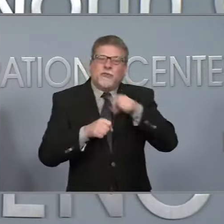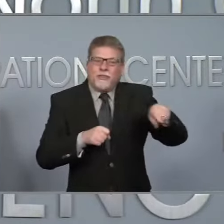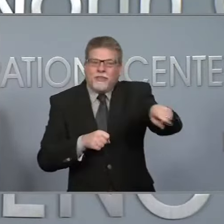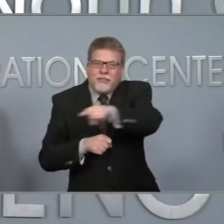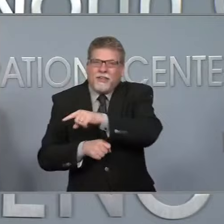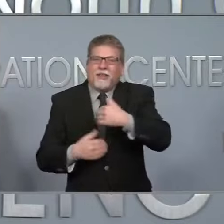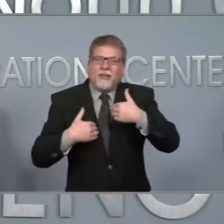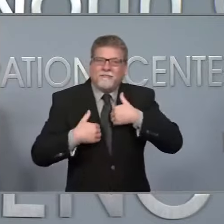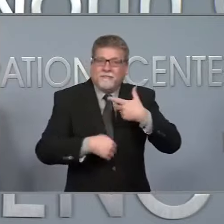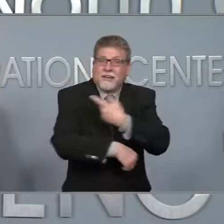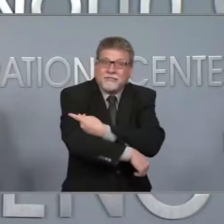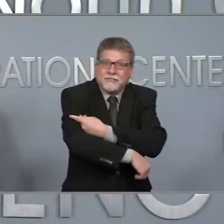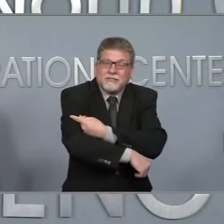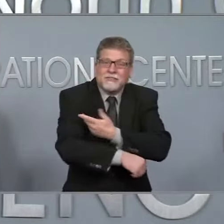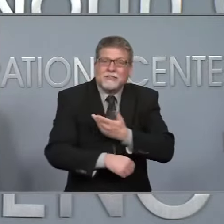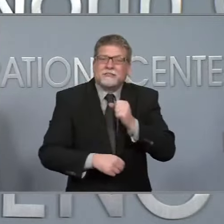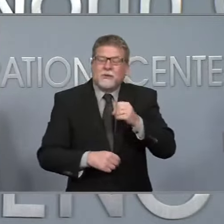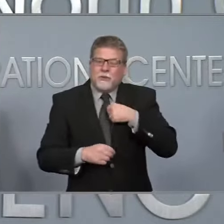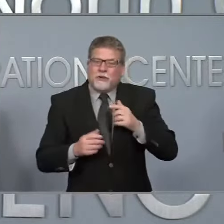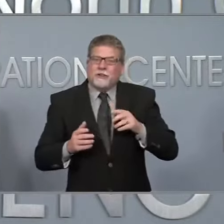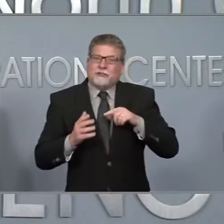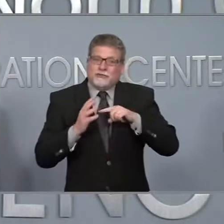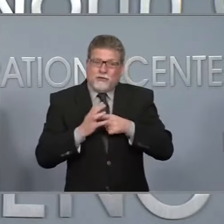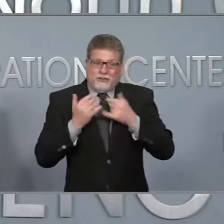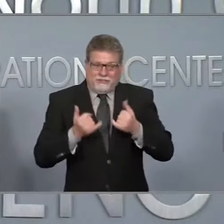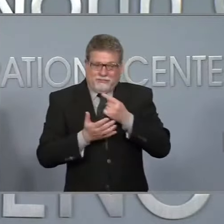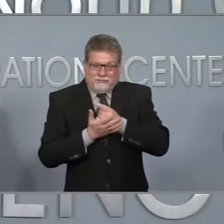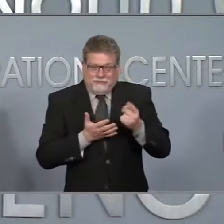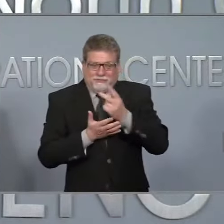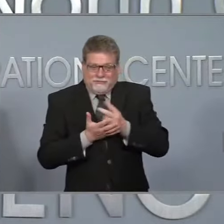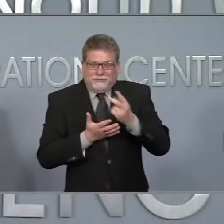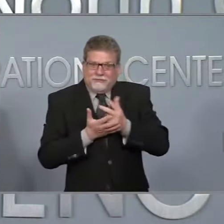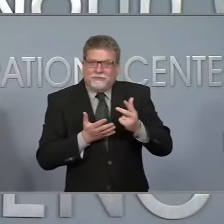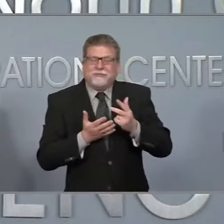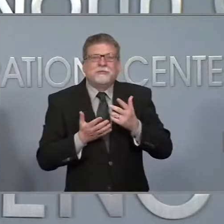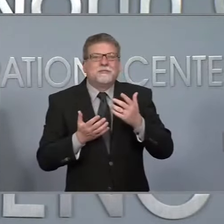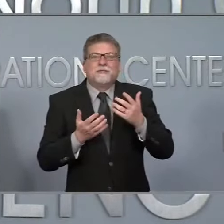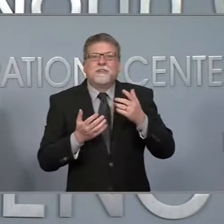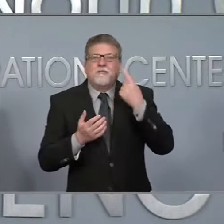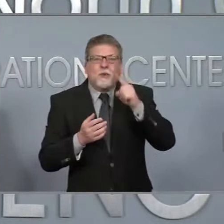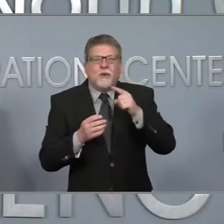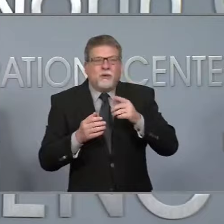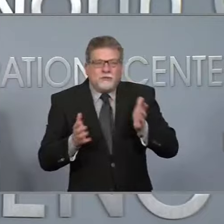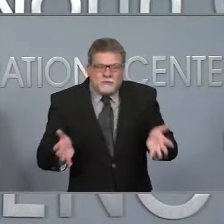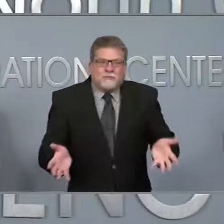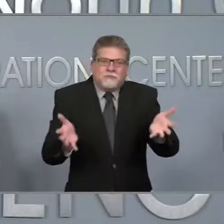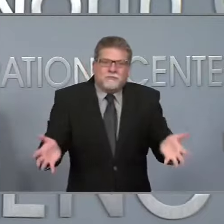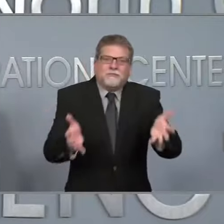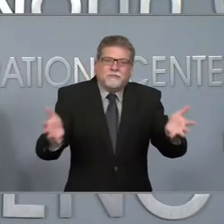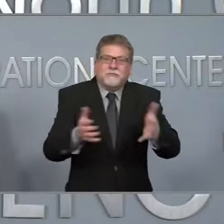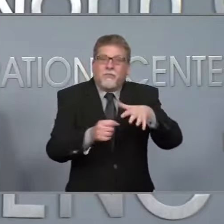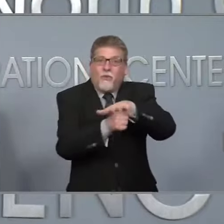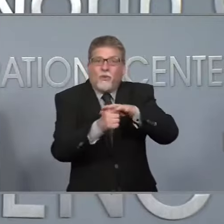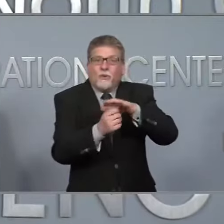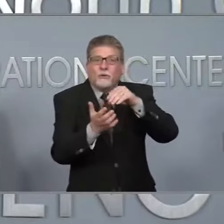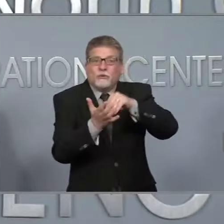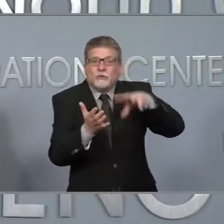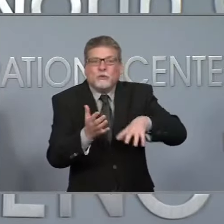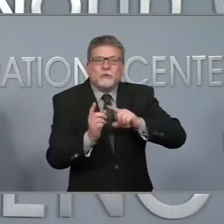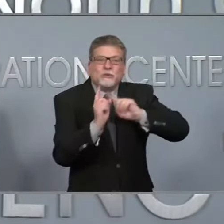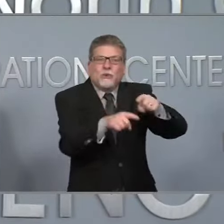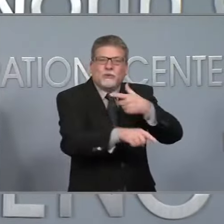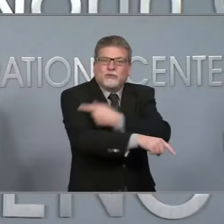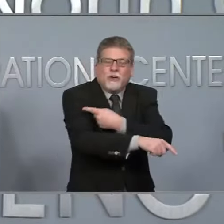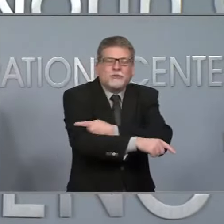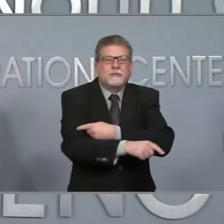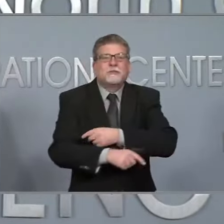opportunity for local health officials, for school boards to have the conversations that they want to have with our new updated guidance as they navigate and